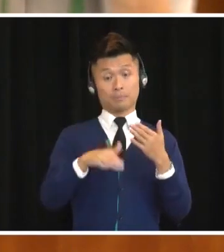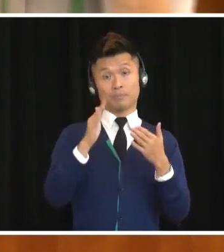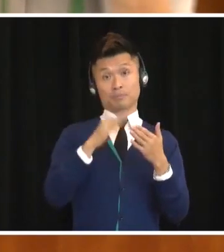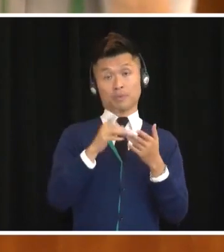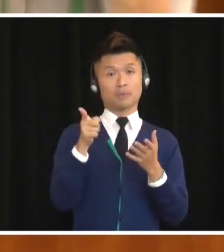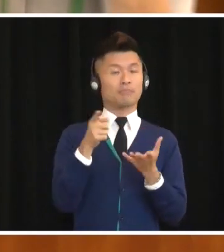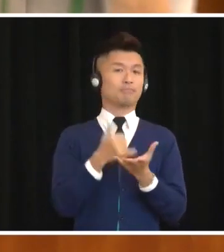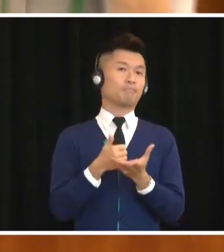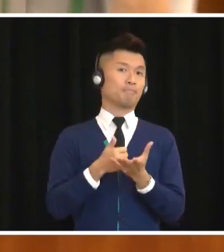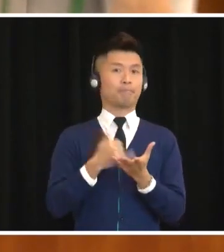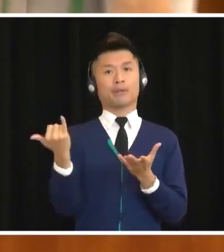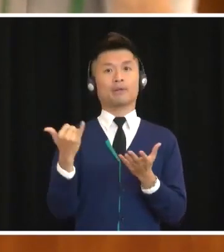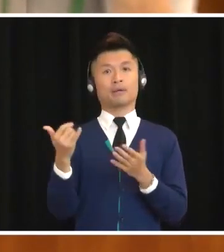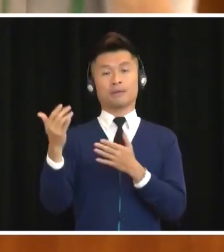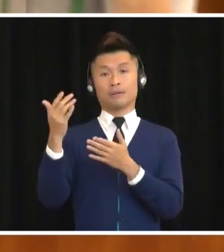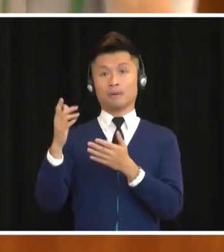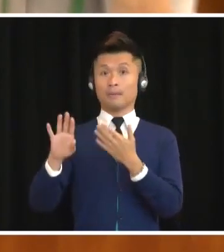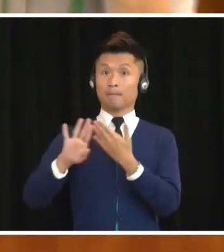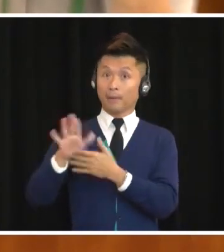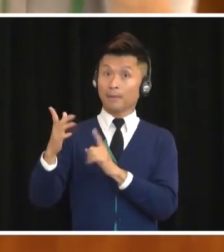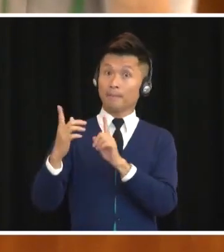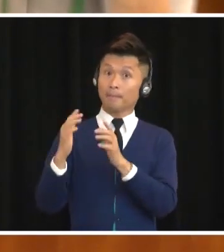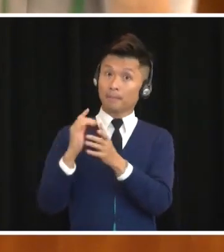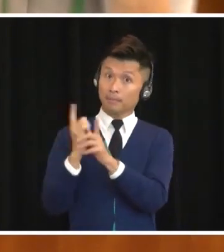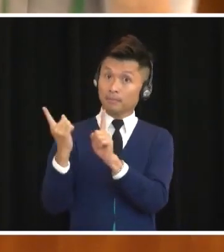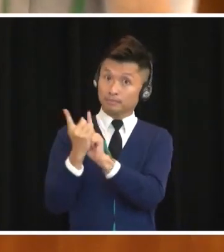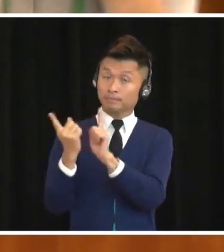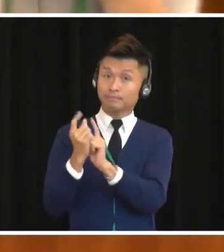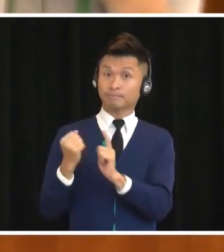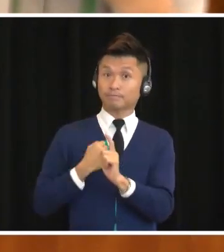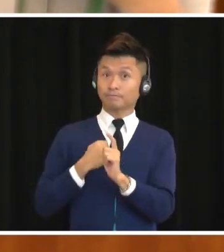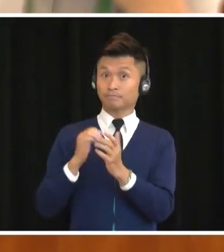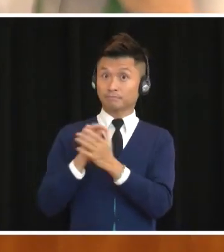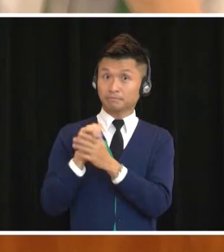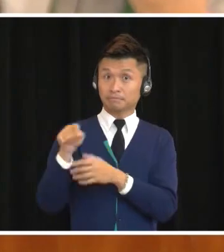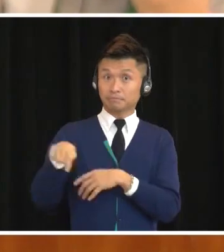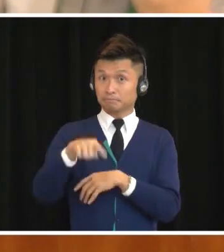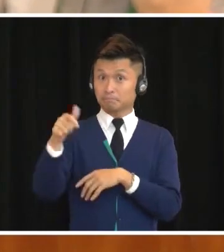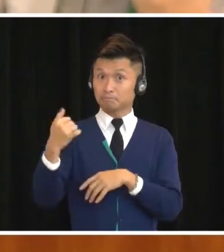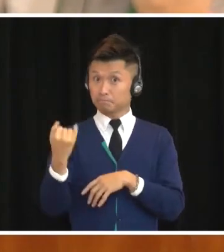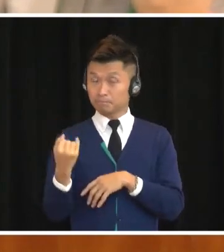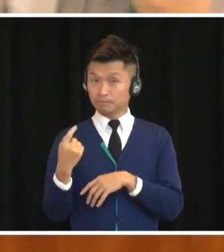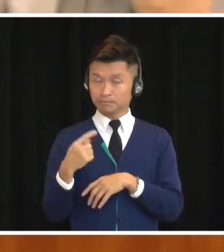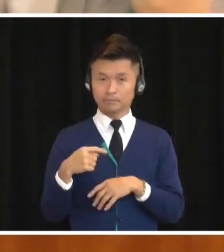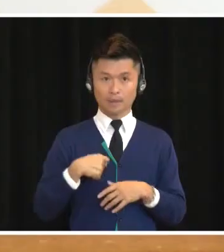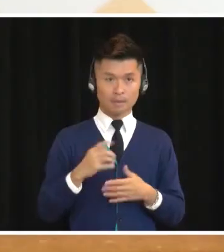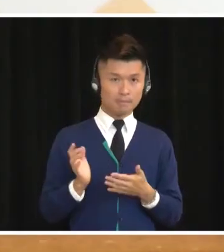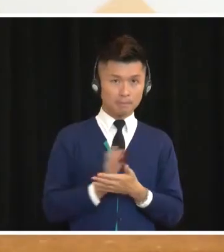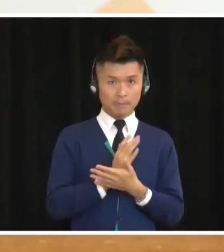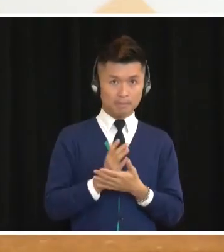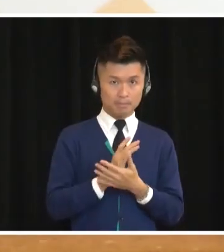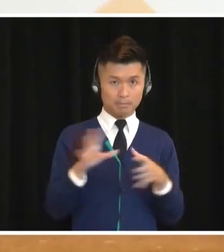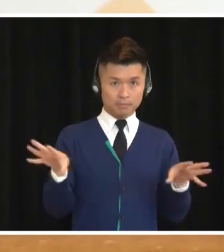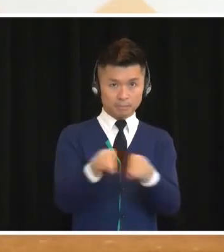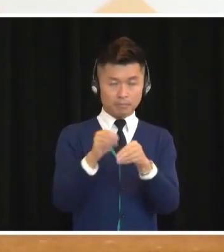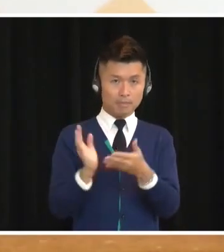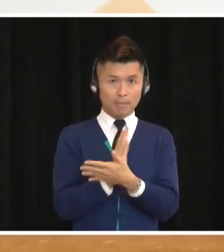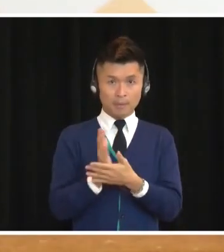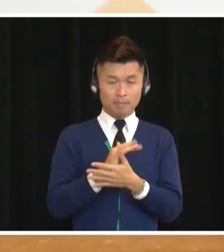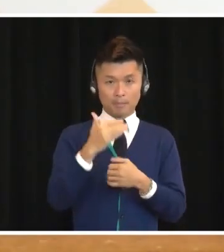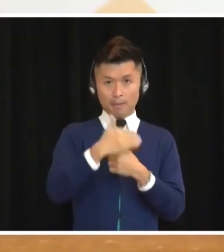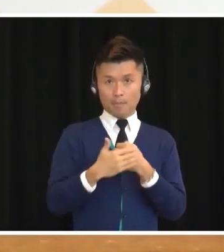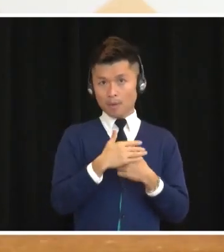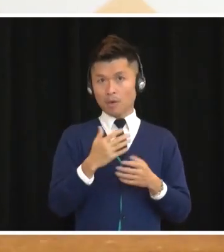at school, whether or not he makes any bad friends at school. And these will